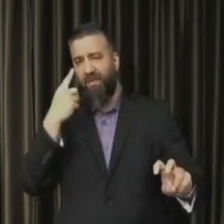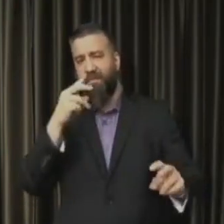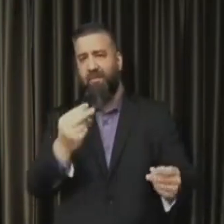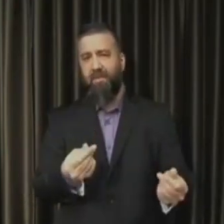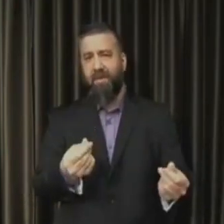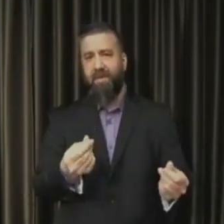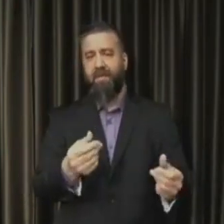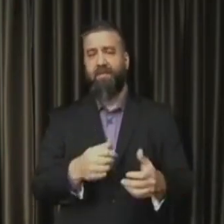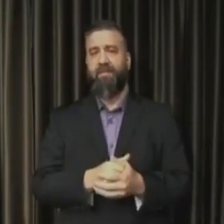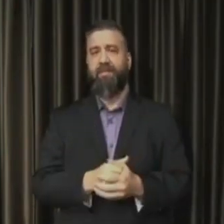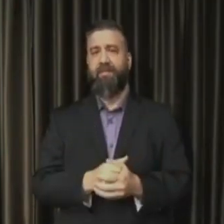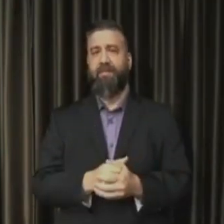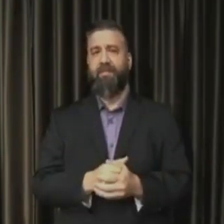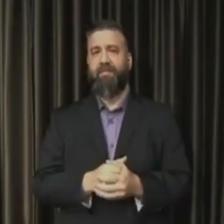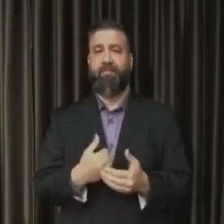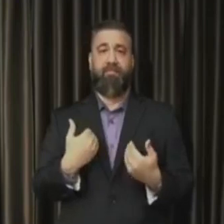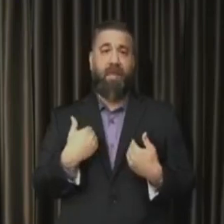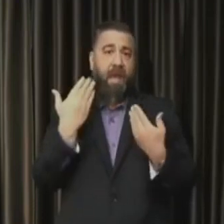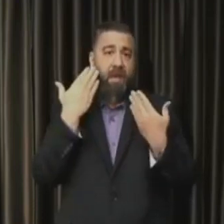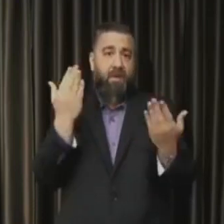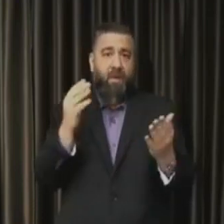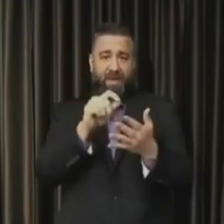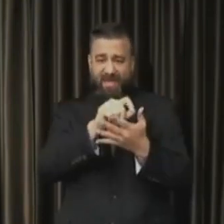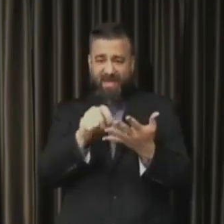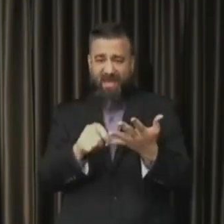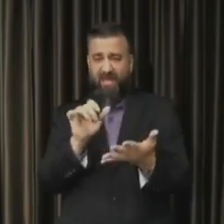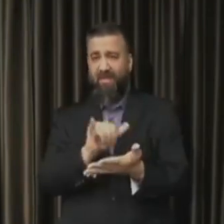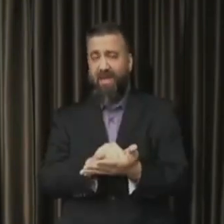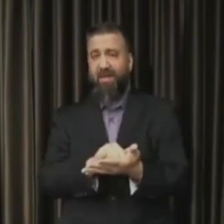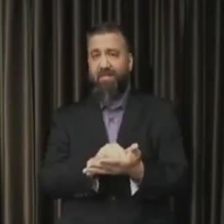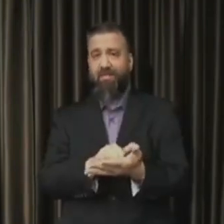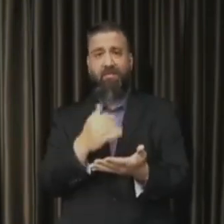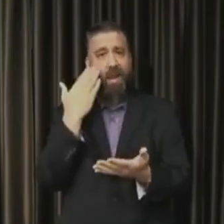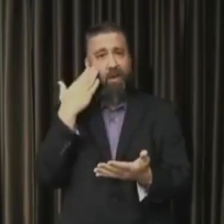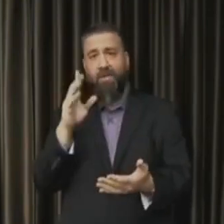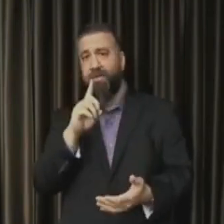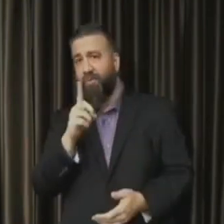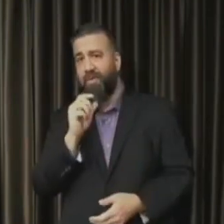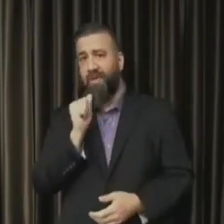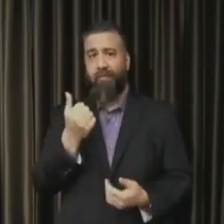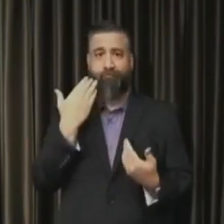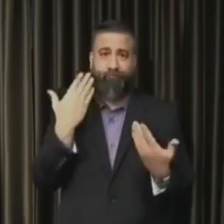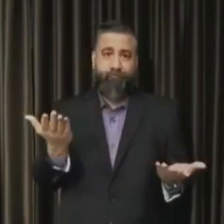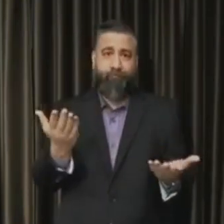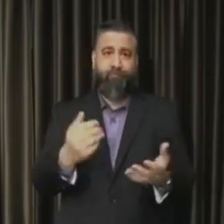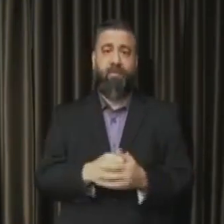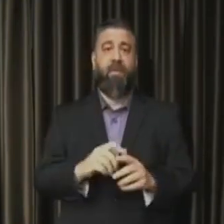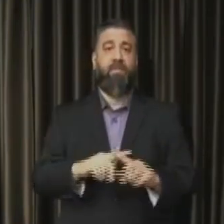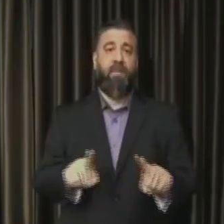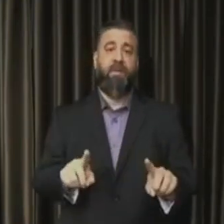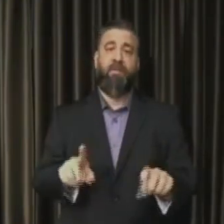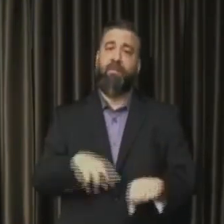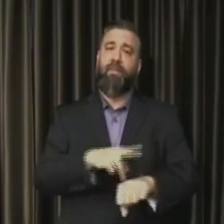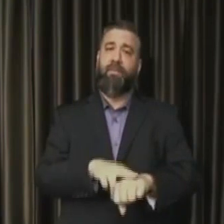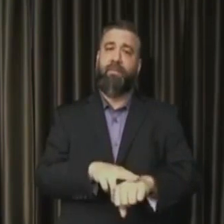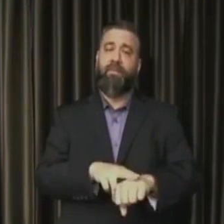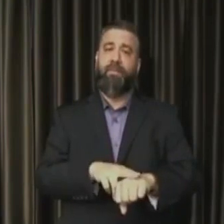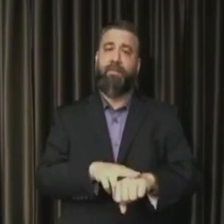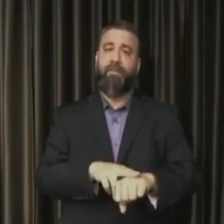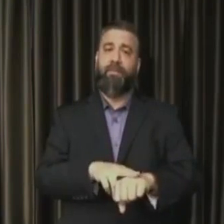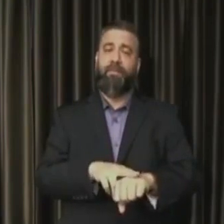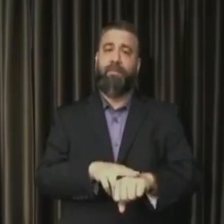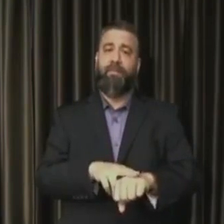appeals. I don't know the details of this, and I don't know if it's true or not, but certainly